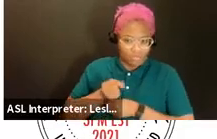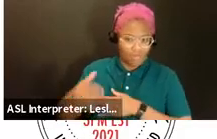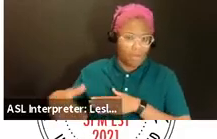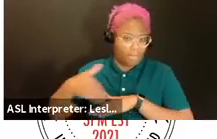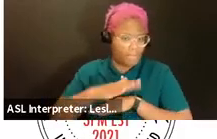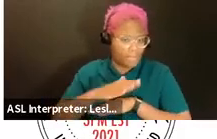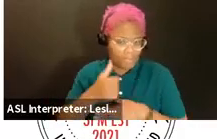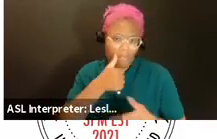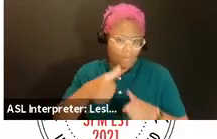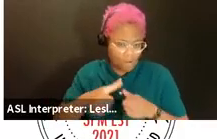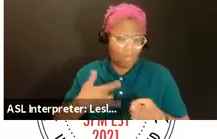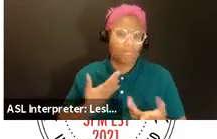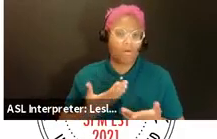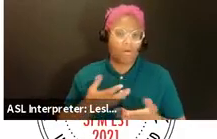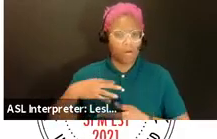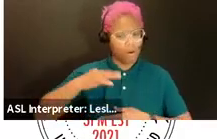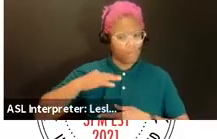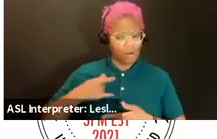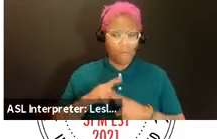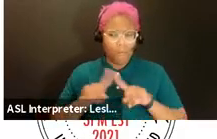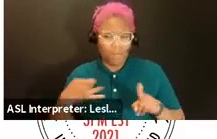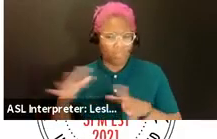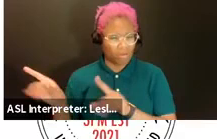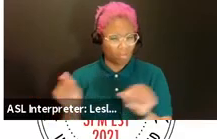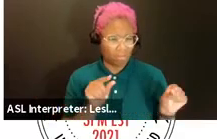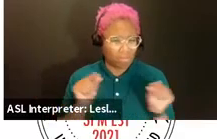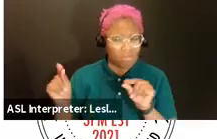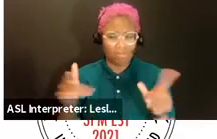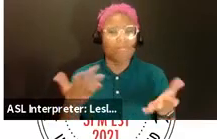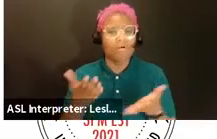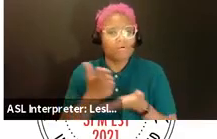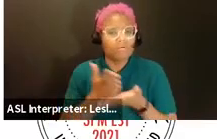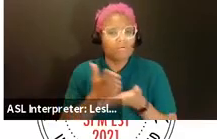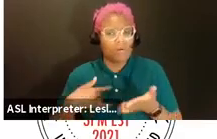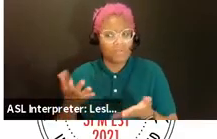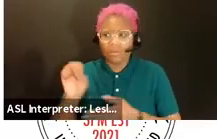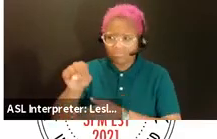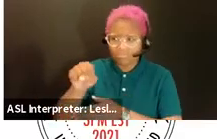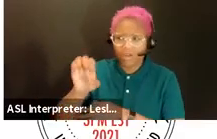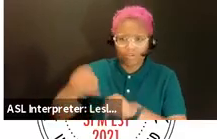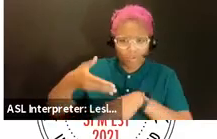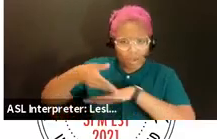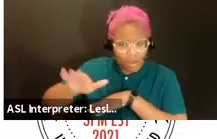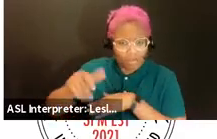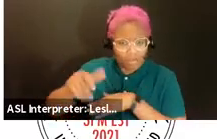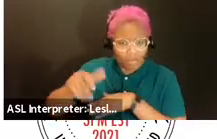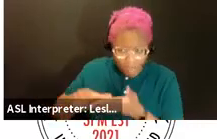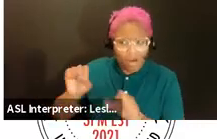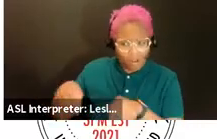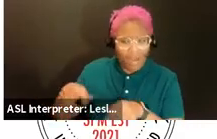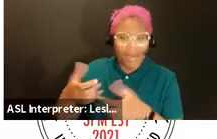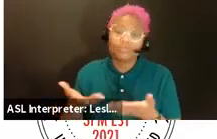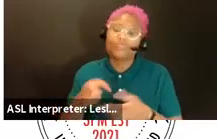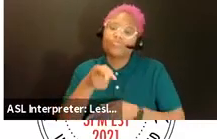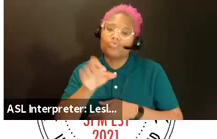they are, although there's some indication that maybe that's just a rumor. We don't really know. It's always worth exploring if you are